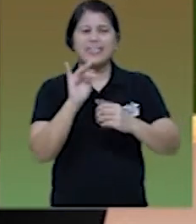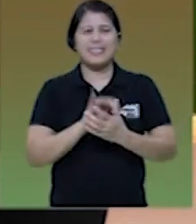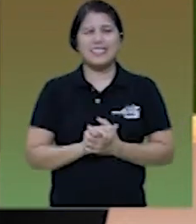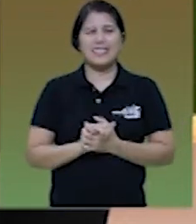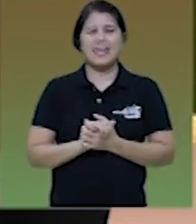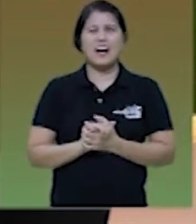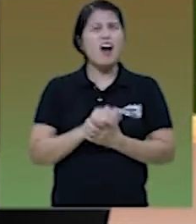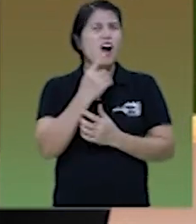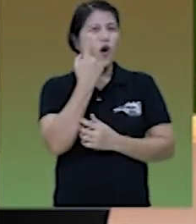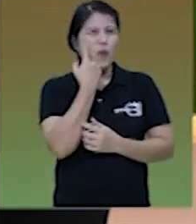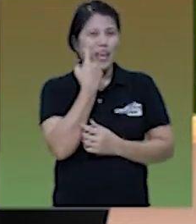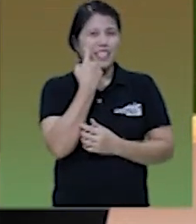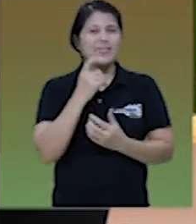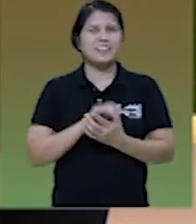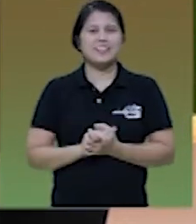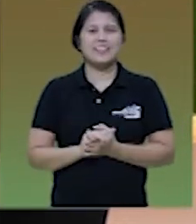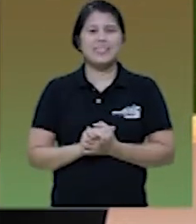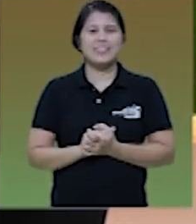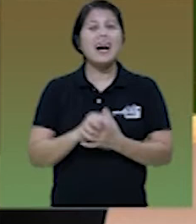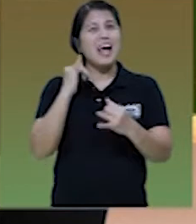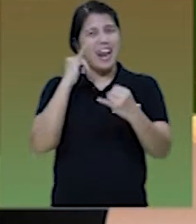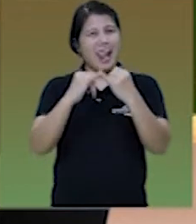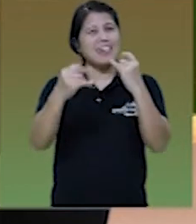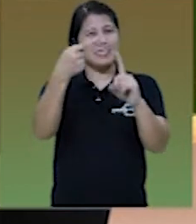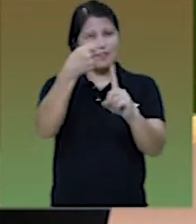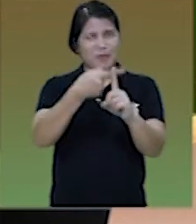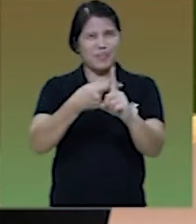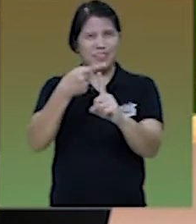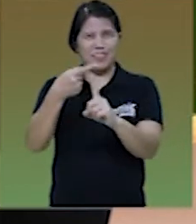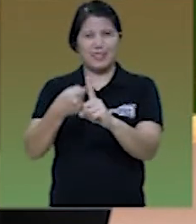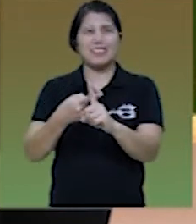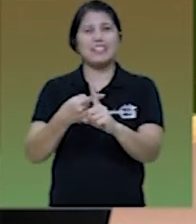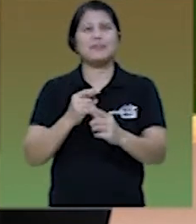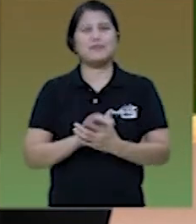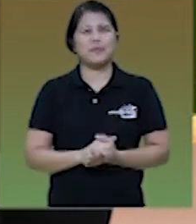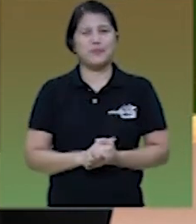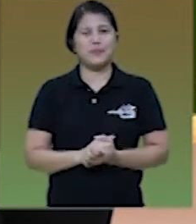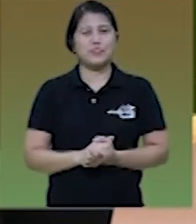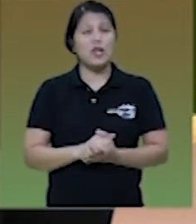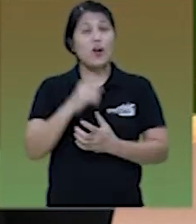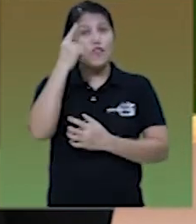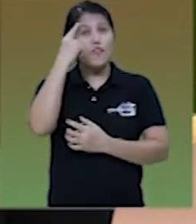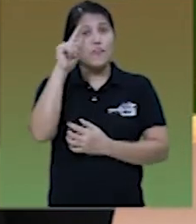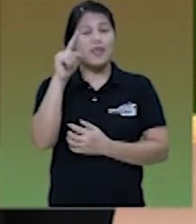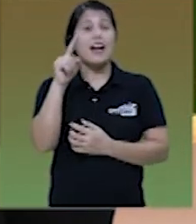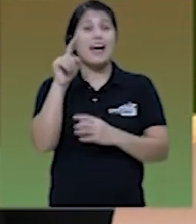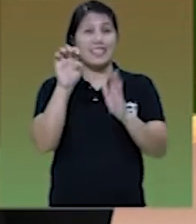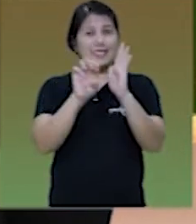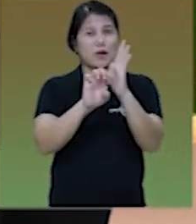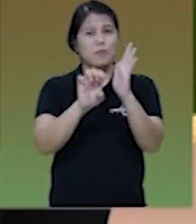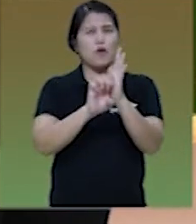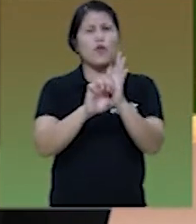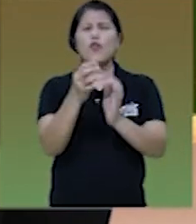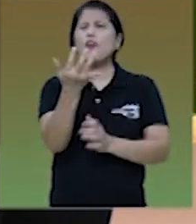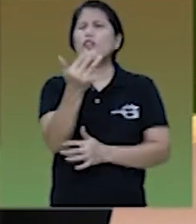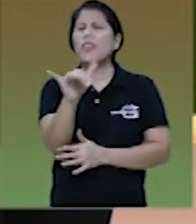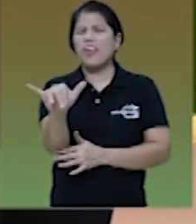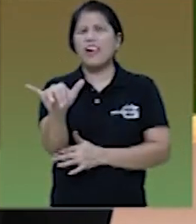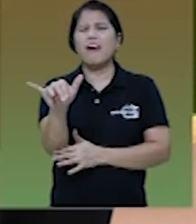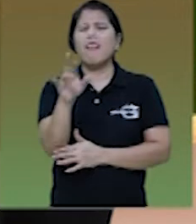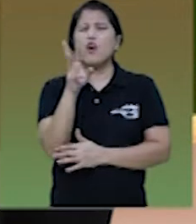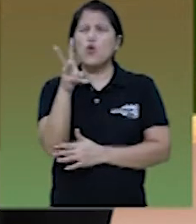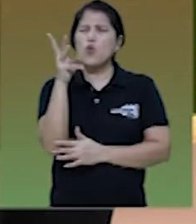earlier, a while ago, last month. For example, they